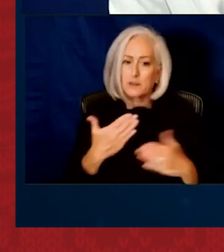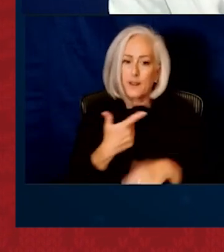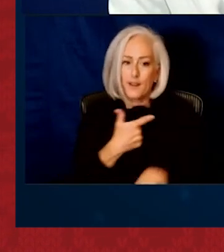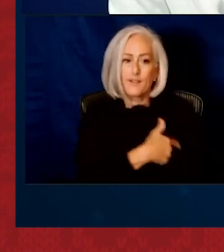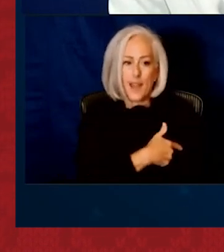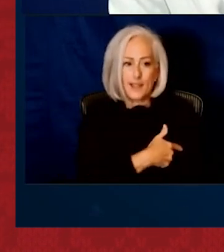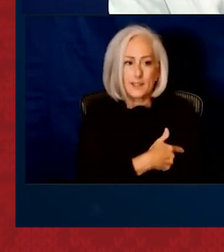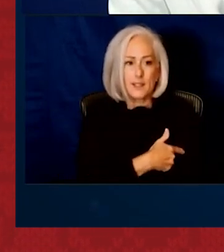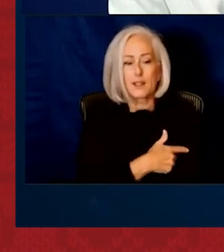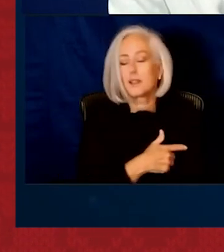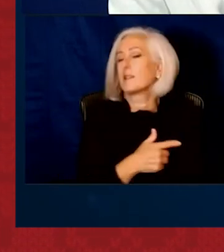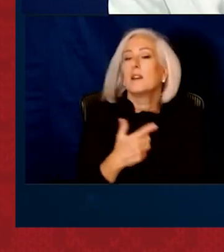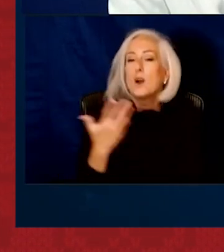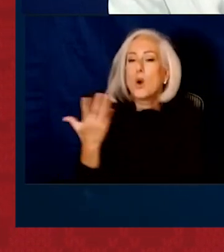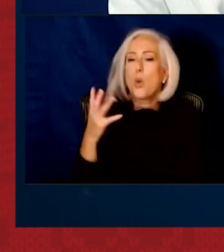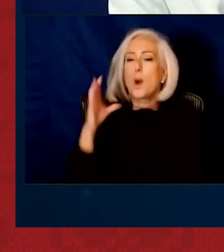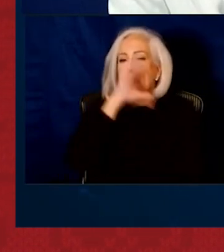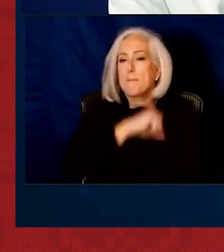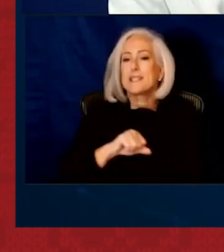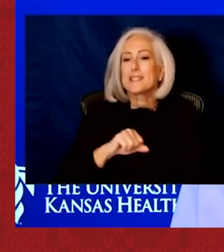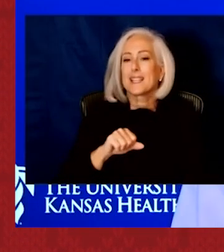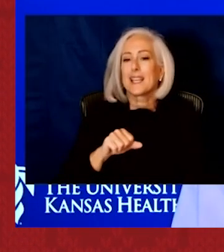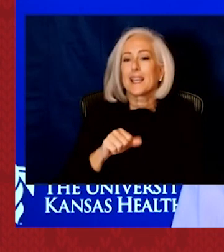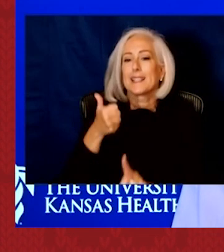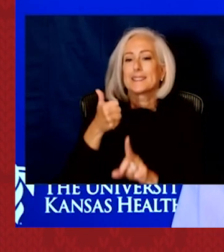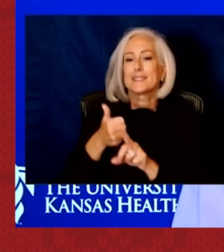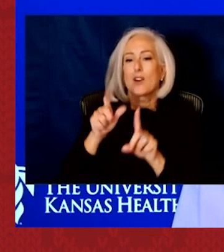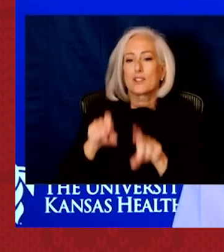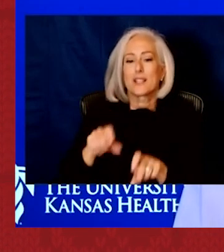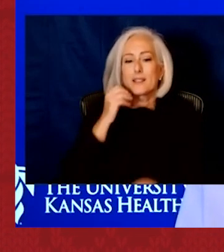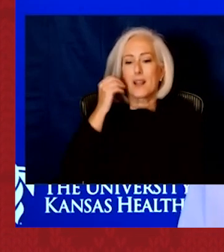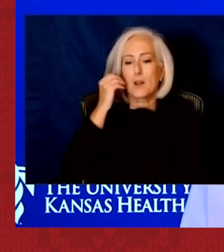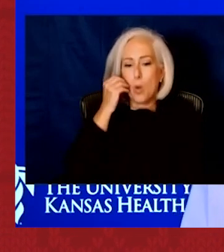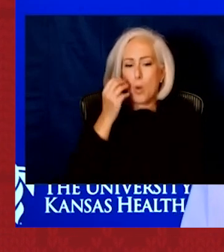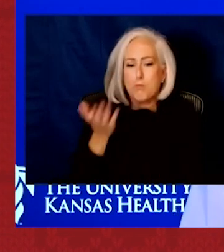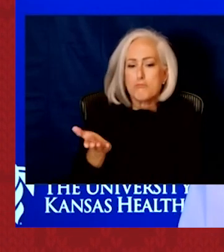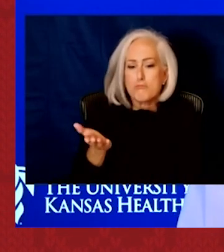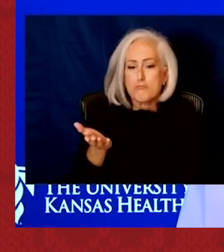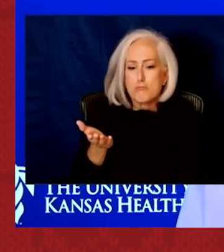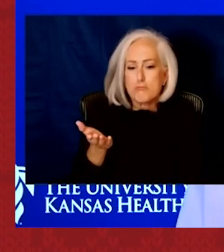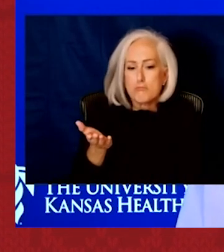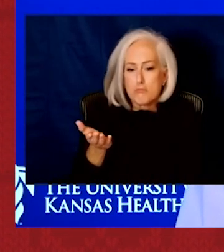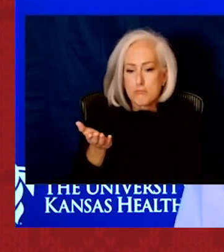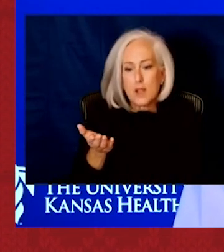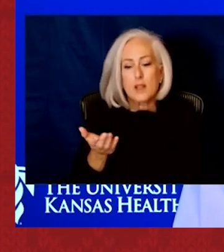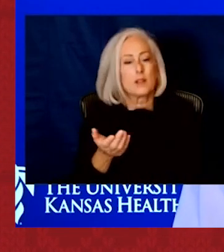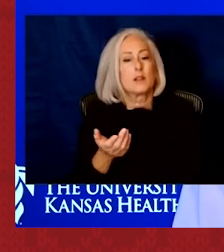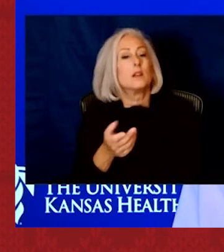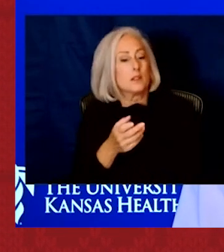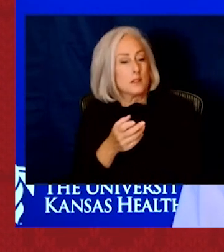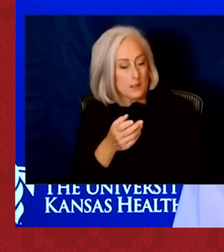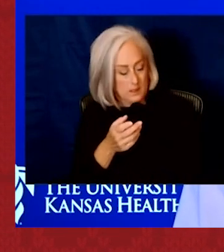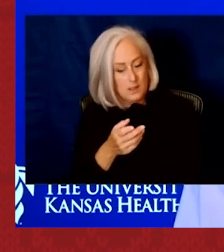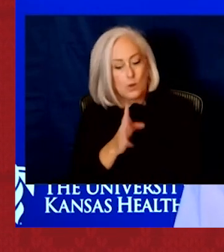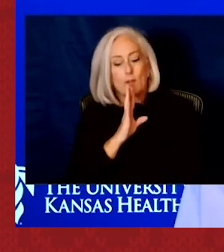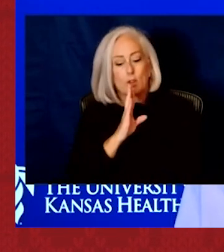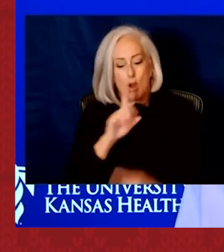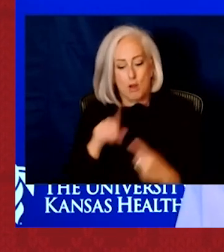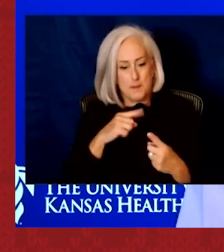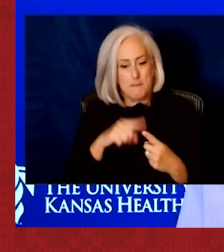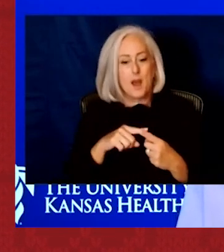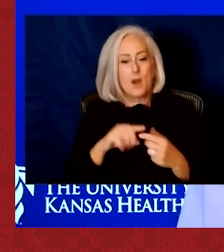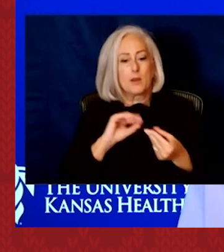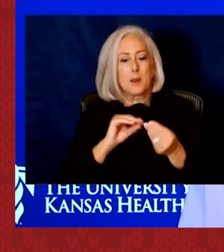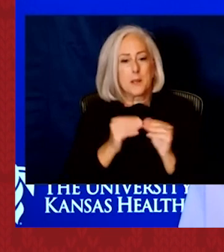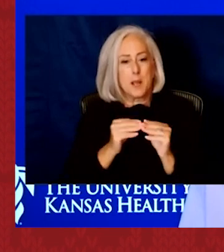home? Yeah, I think we are just here. It's about what we have talked about in the cases. We know the cases are probably